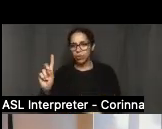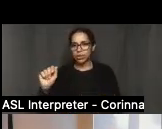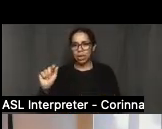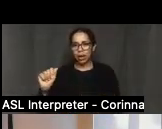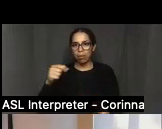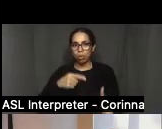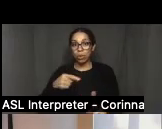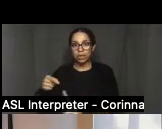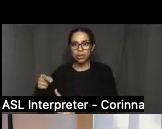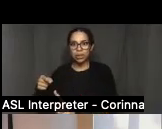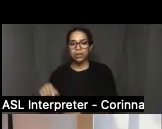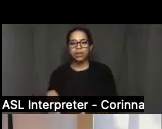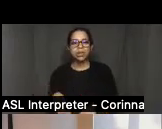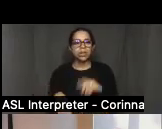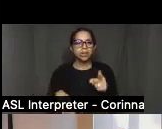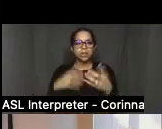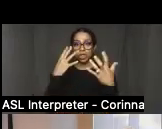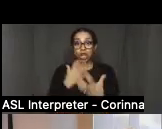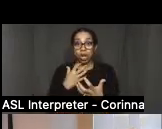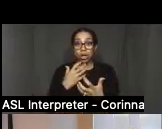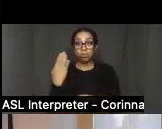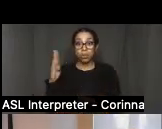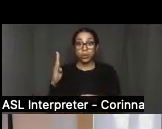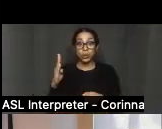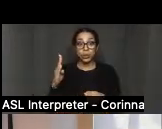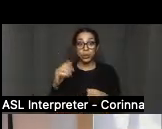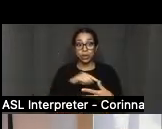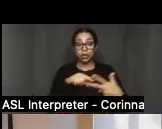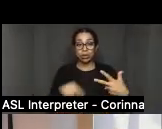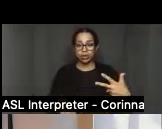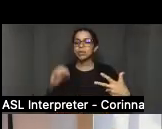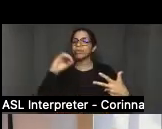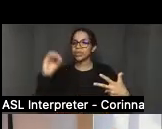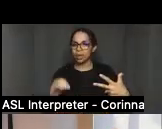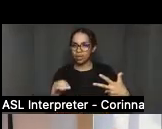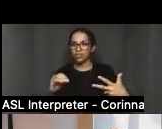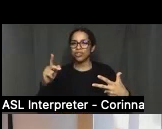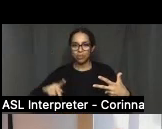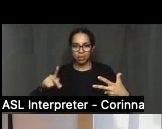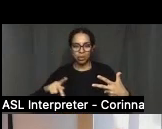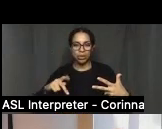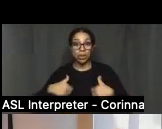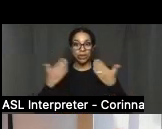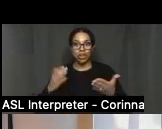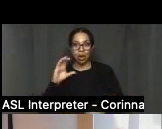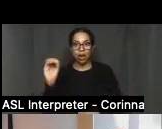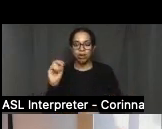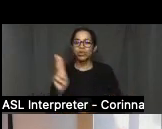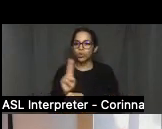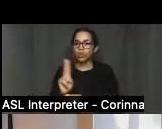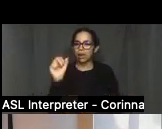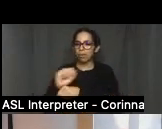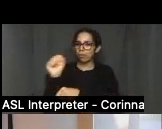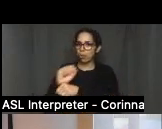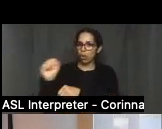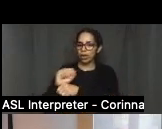see, in the dark blue bars, those are the percentage of Coloradans who are enrolled through employer-sponsored insurance. We